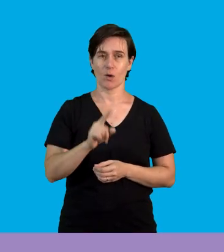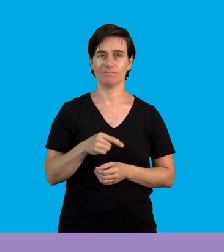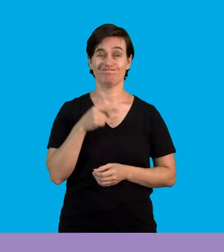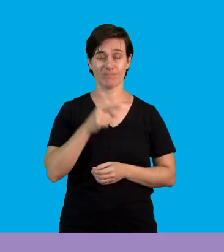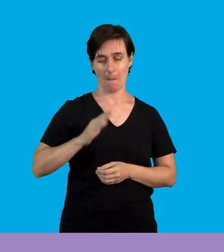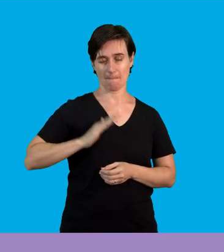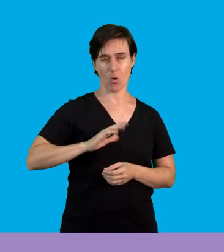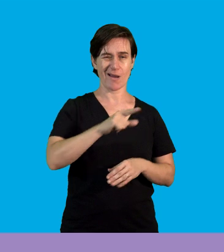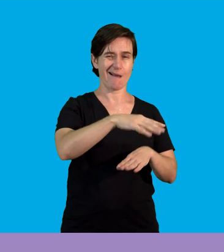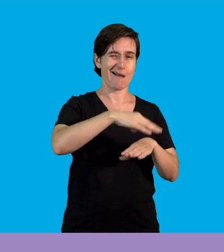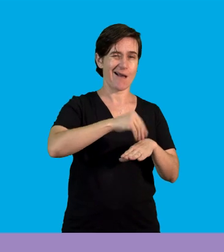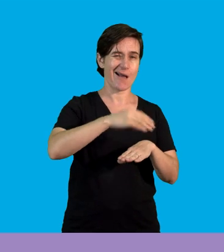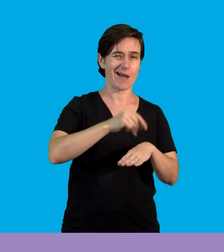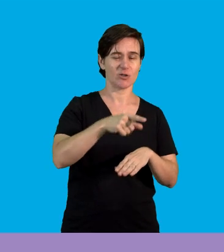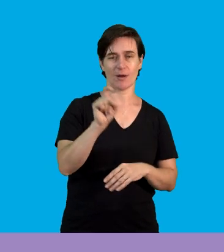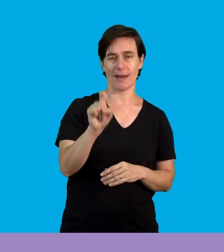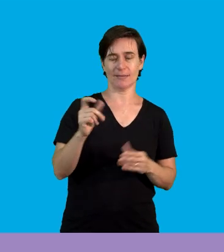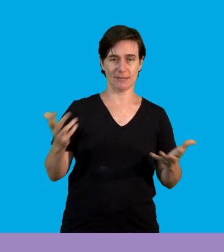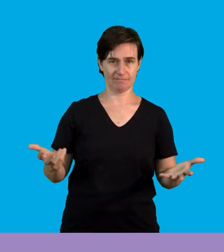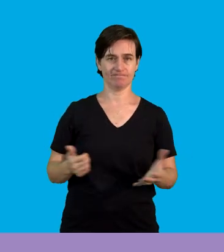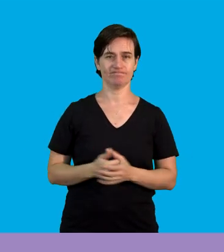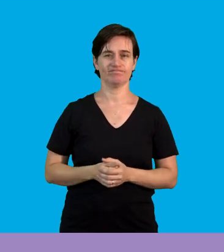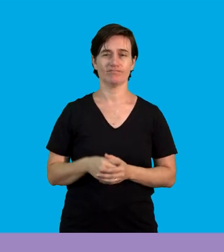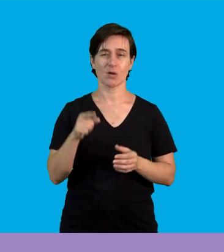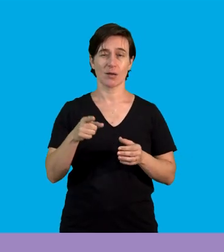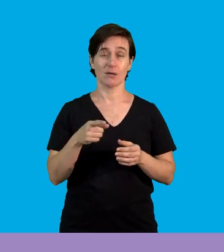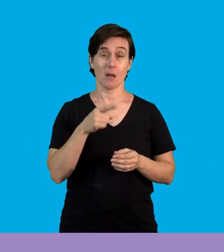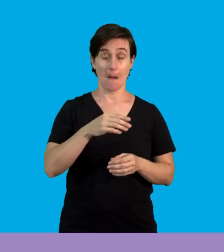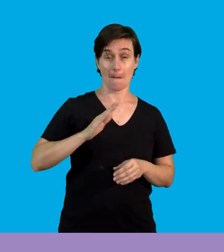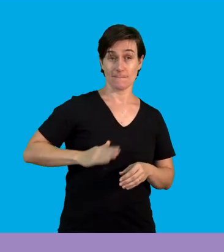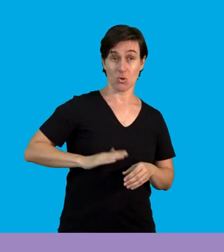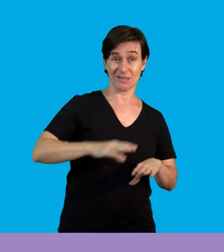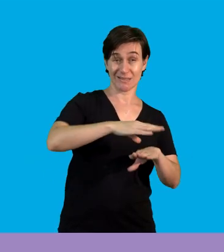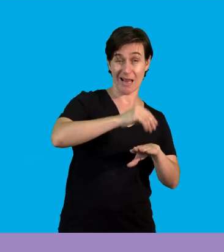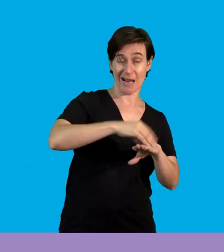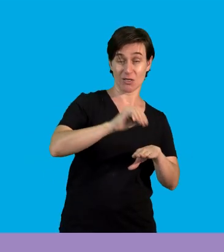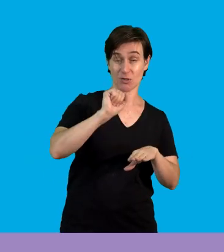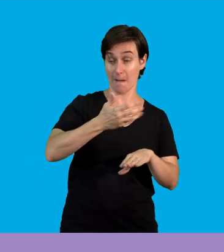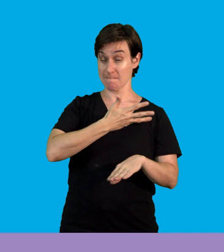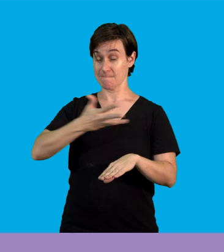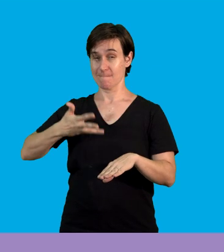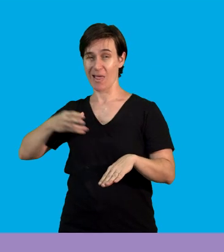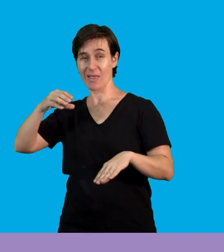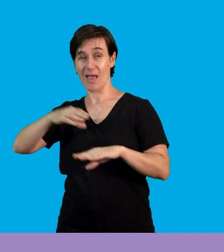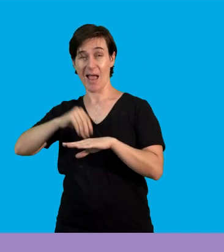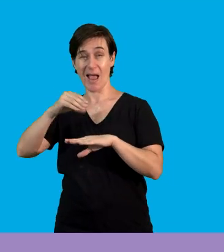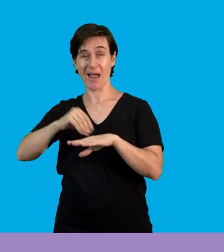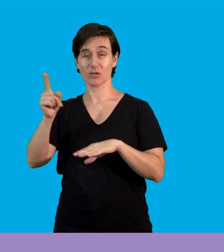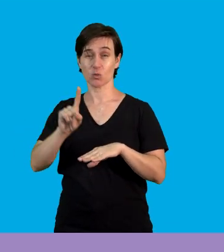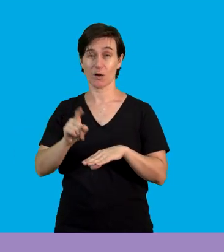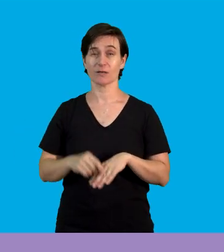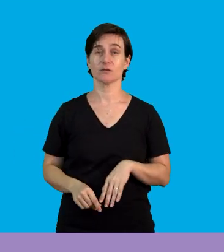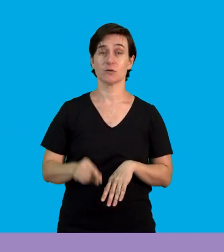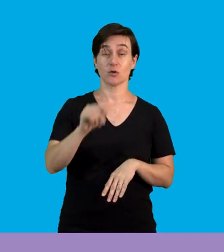says, a boy's age is given as X. The relationship between the boy's age and his mother's age is